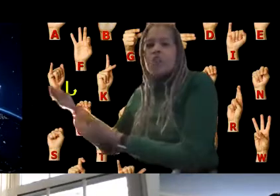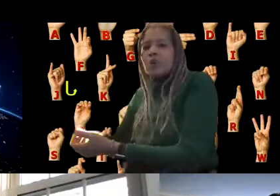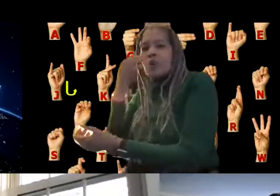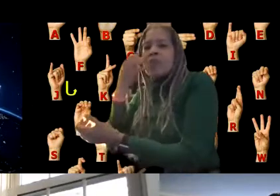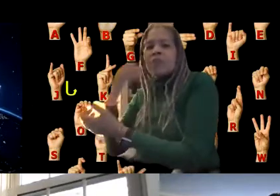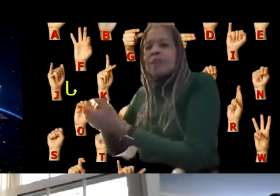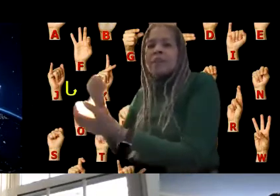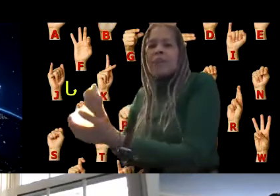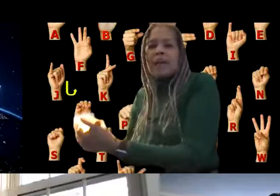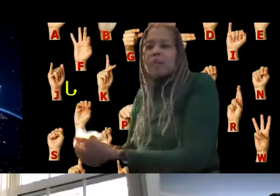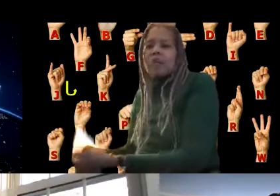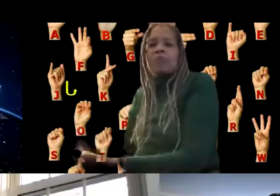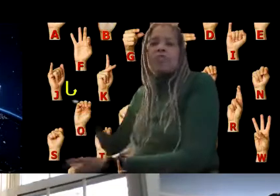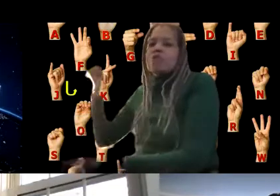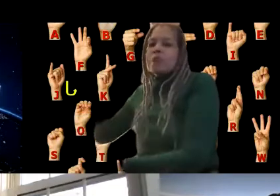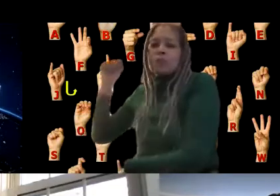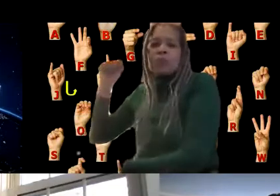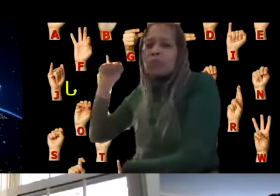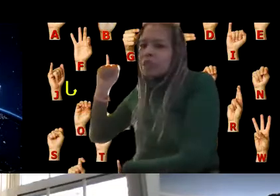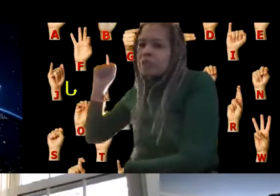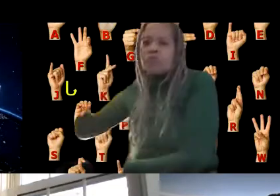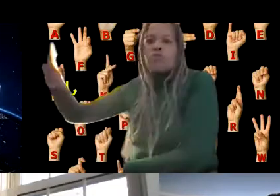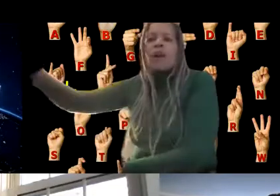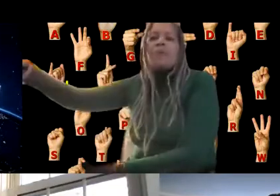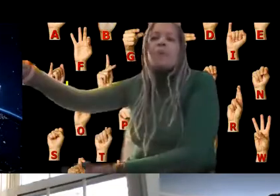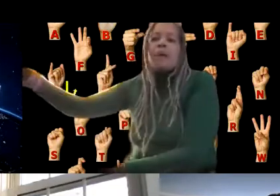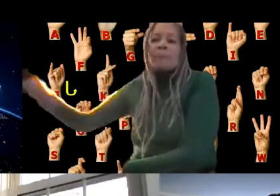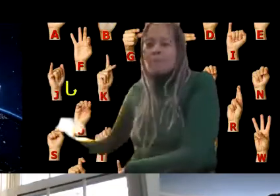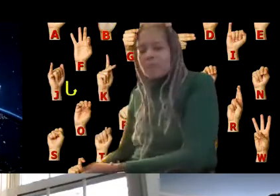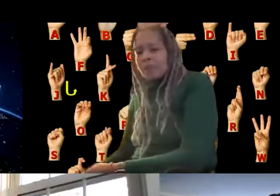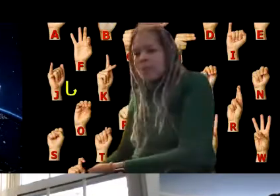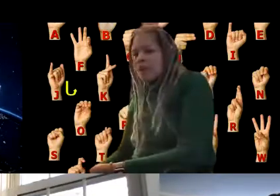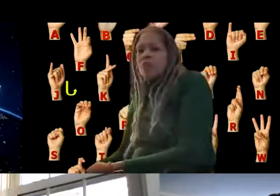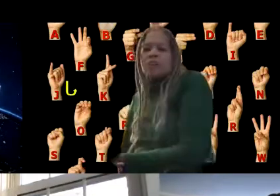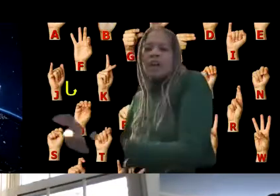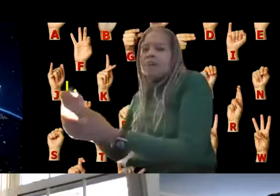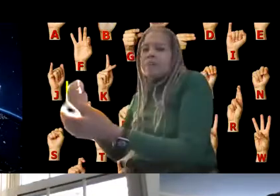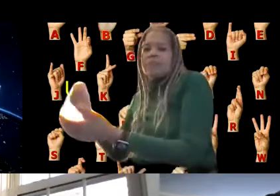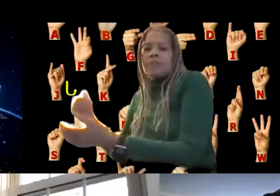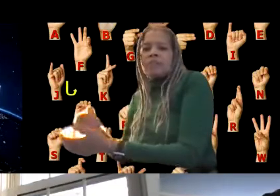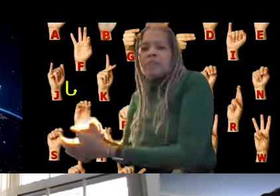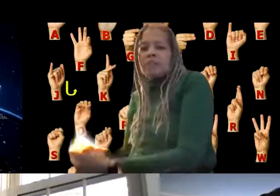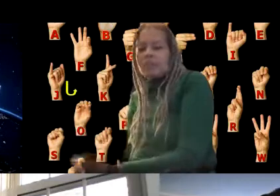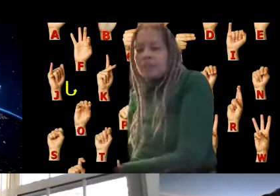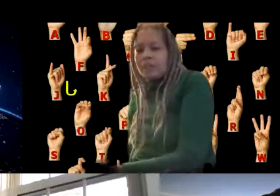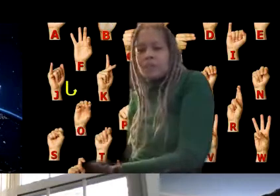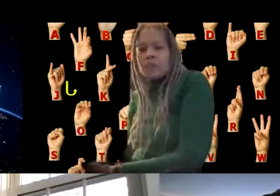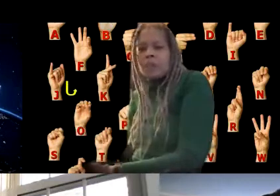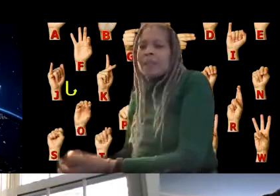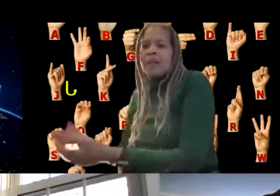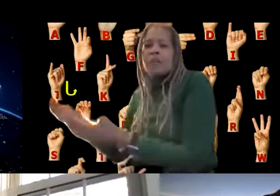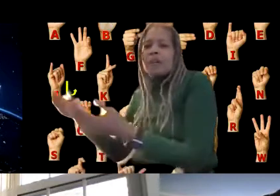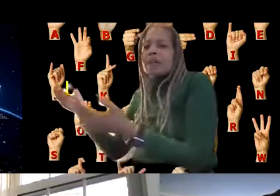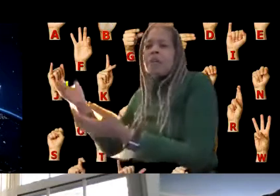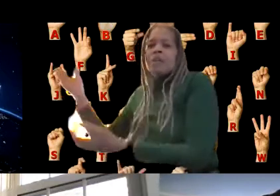barbarians. So if they didn't adapt to their religion, they must be no good. So let's drive them away. You've got the